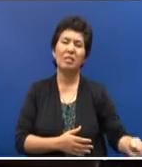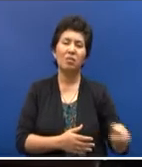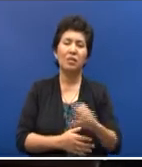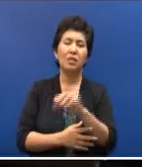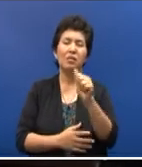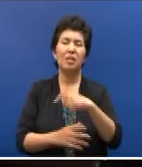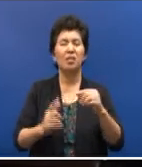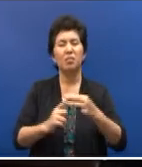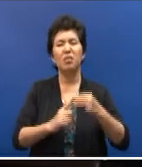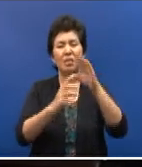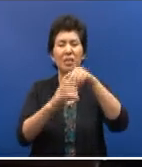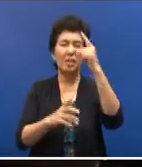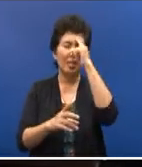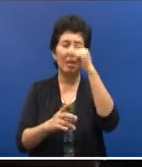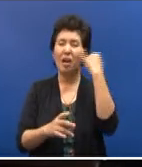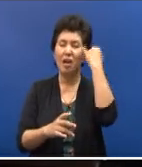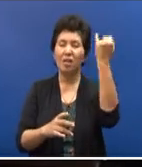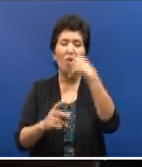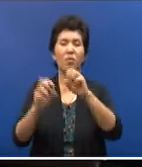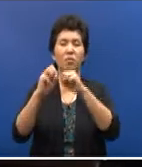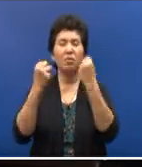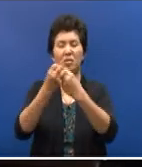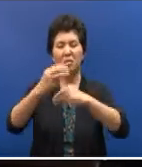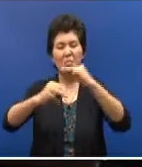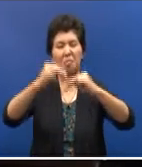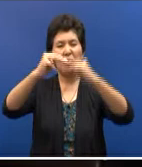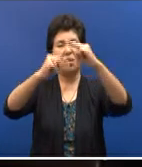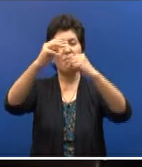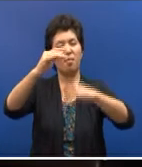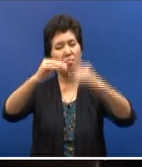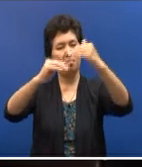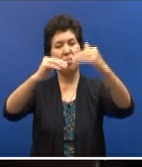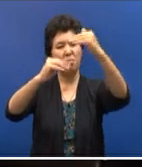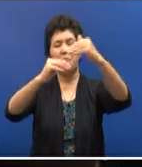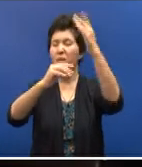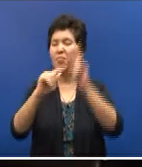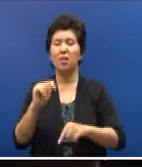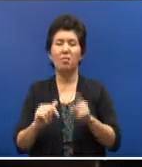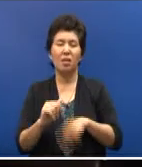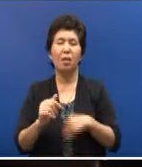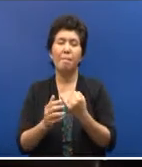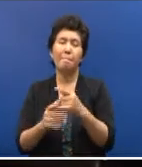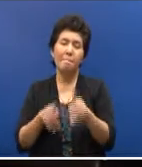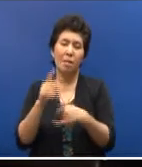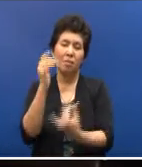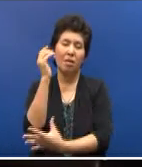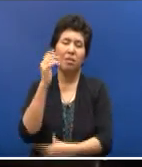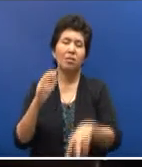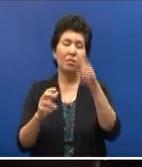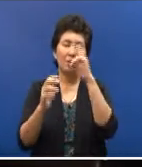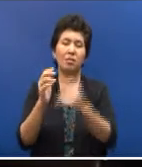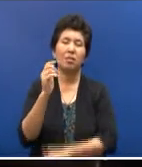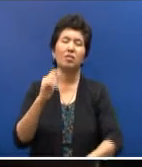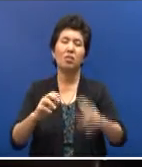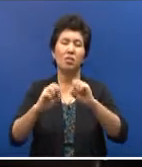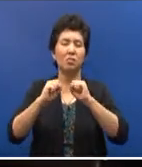in India, okay, the idea of social mobility made no sense. Okay, people were born into strict